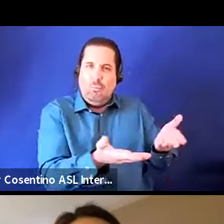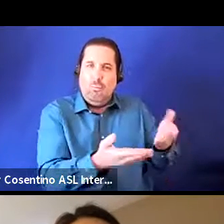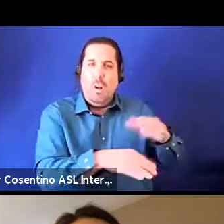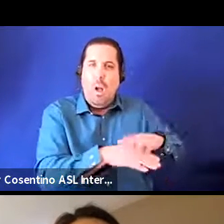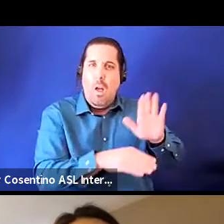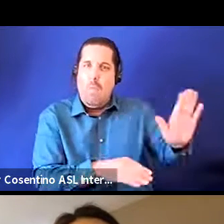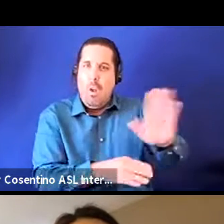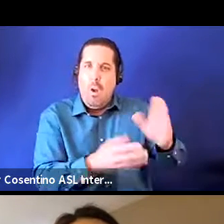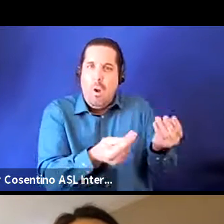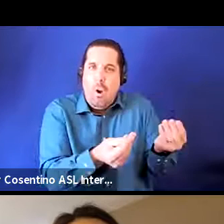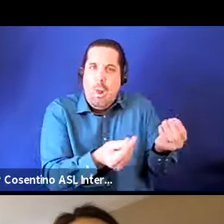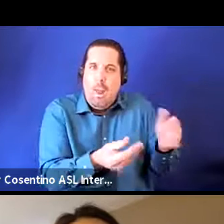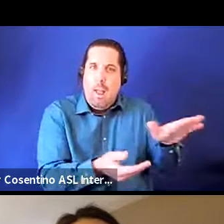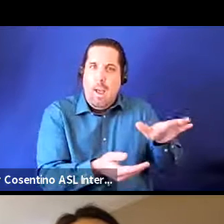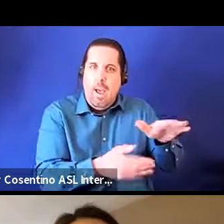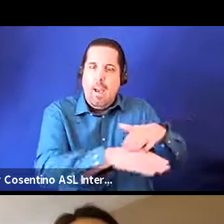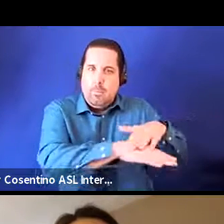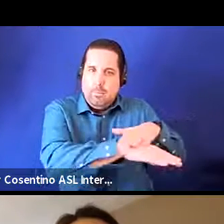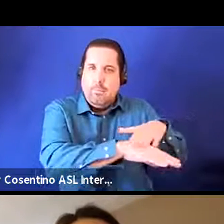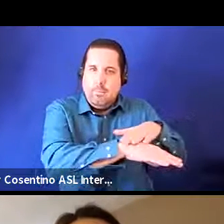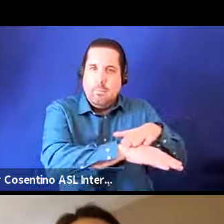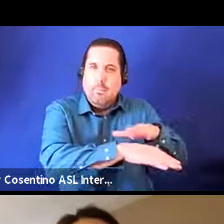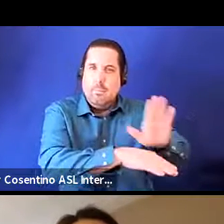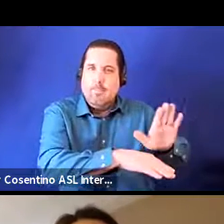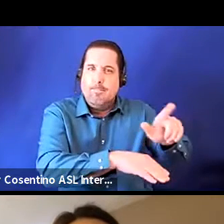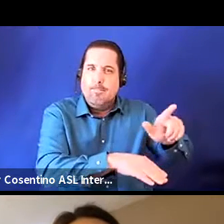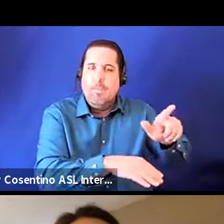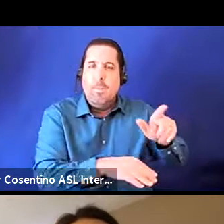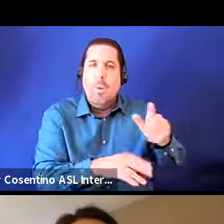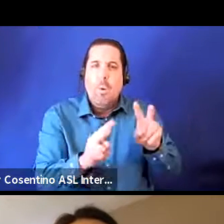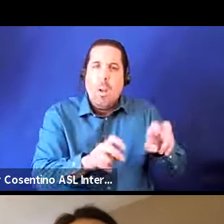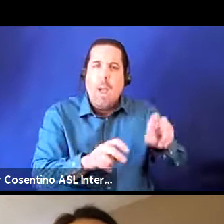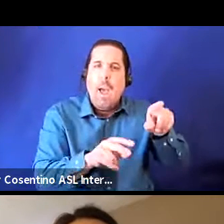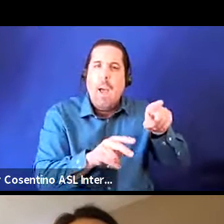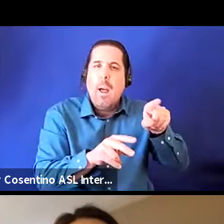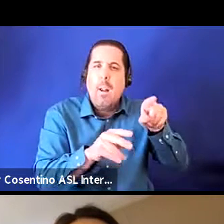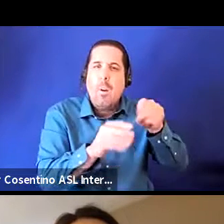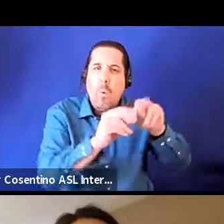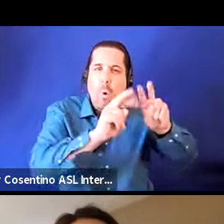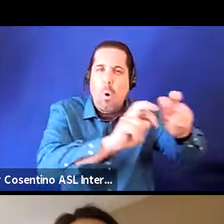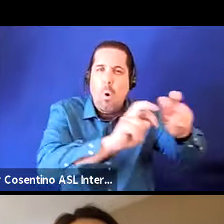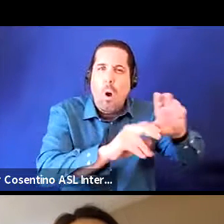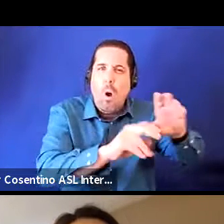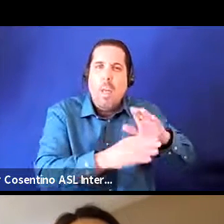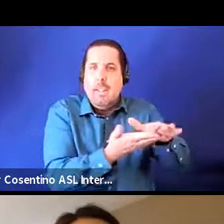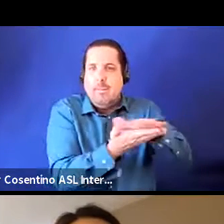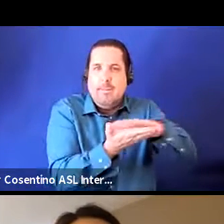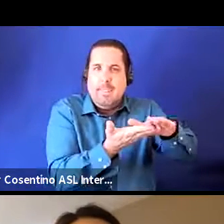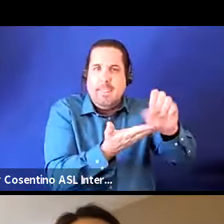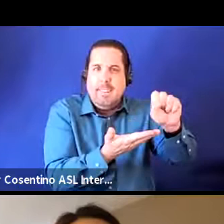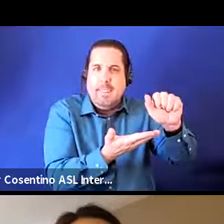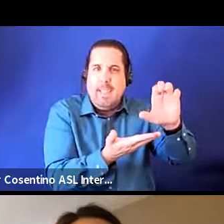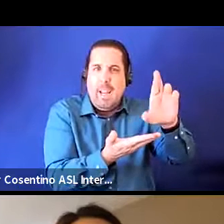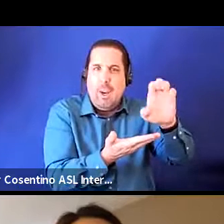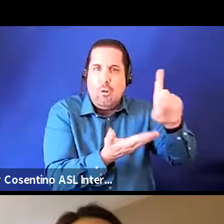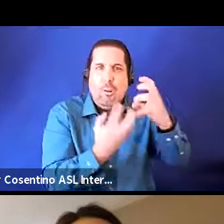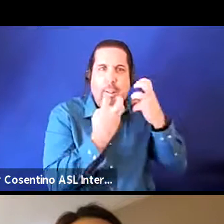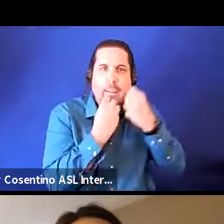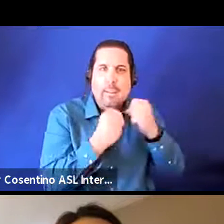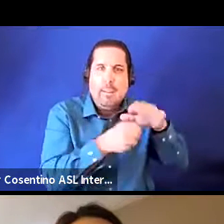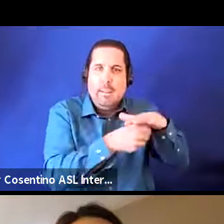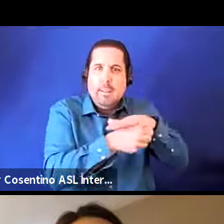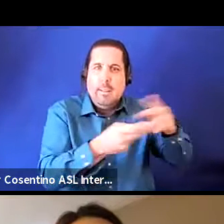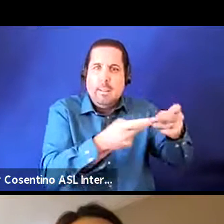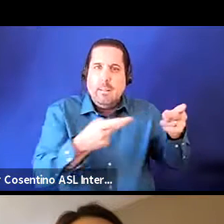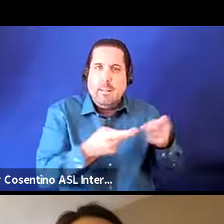on their land, as you could probably tune in to see the sacred sites that they're protecting against a